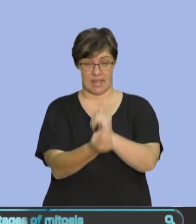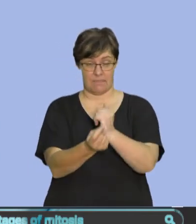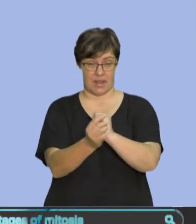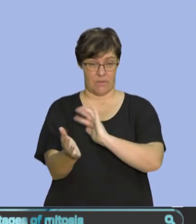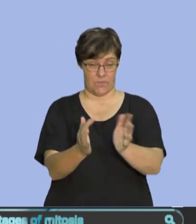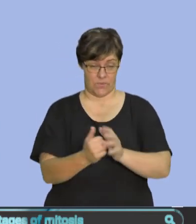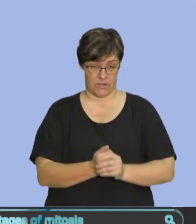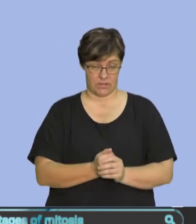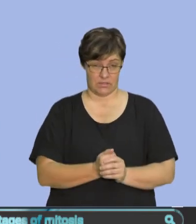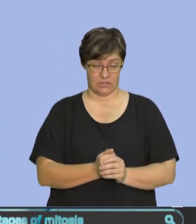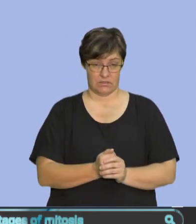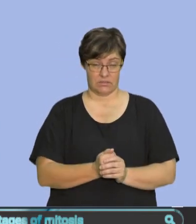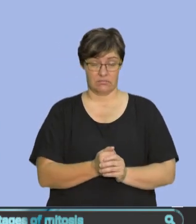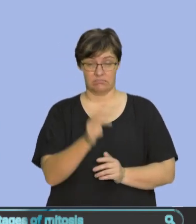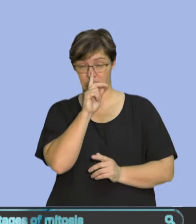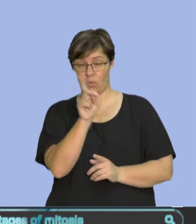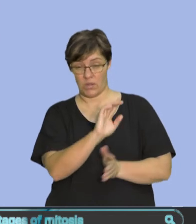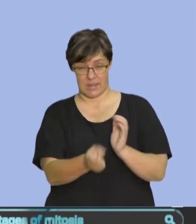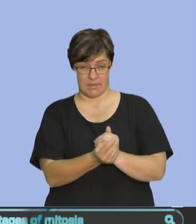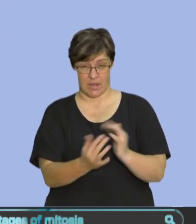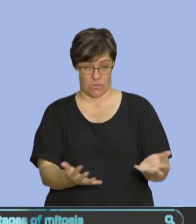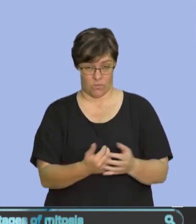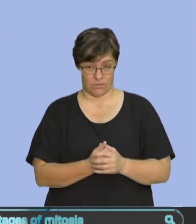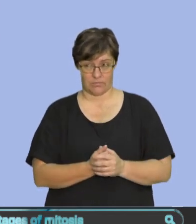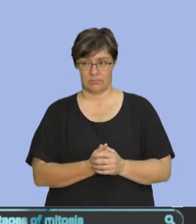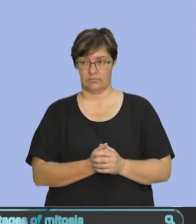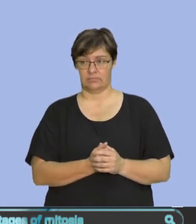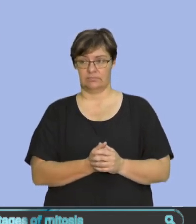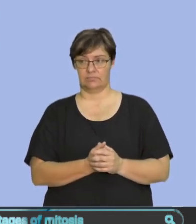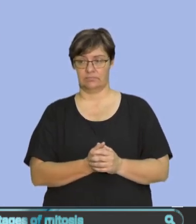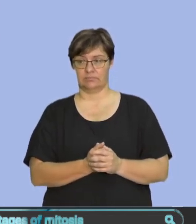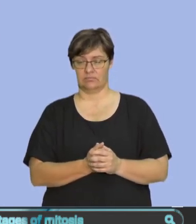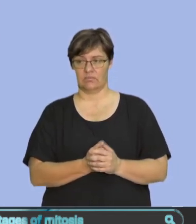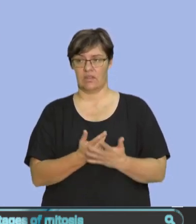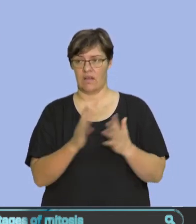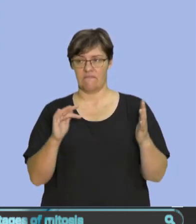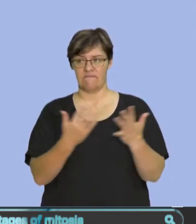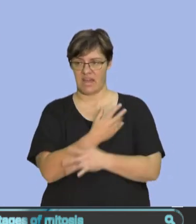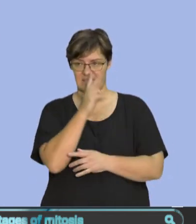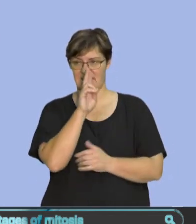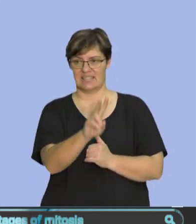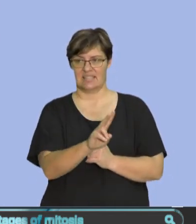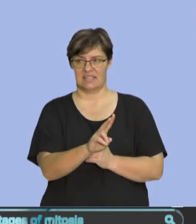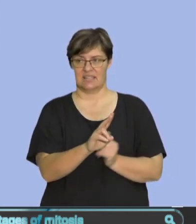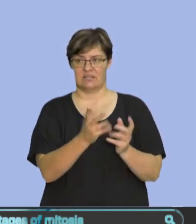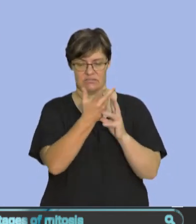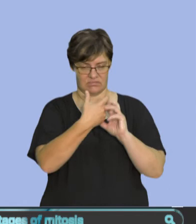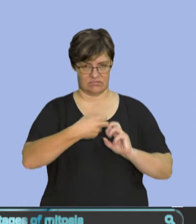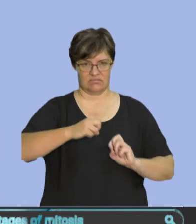occurs, and watch how it occurs. So again, very quickly, you're seeing the